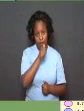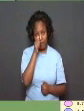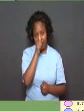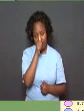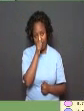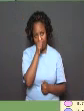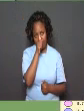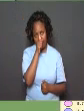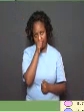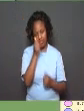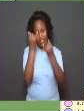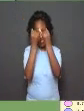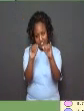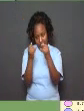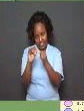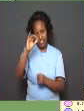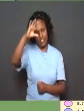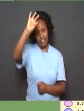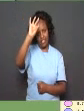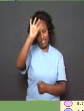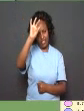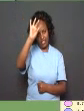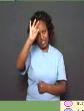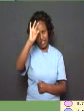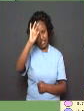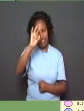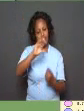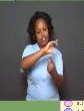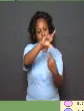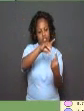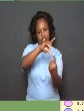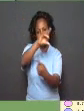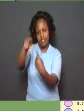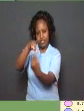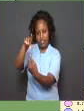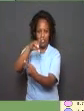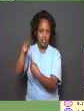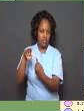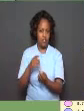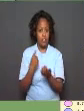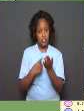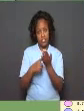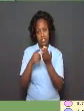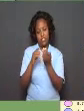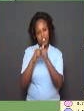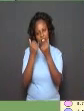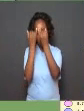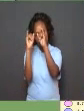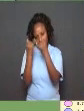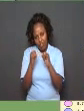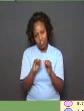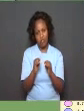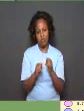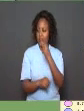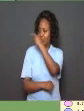Ethiopia is divided into 9 states. You can see the state divisions on the map